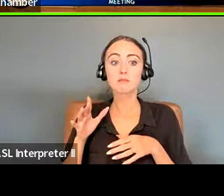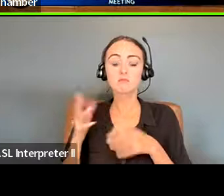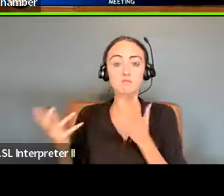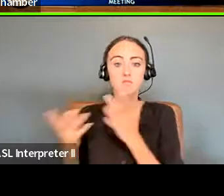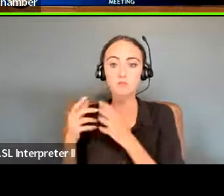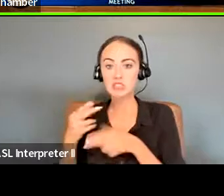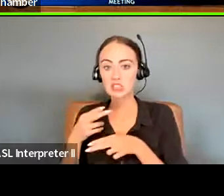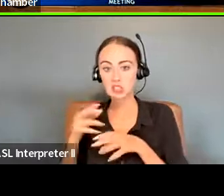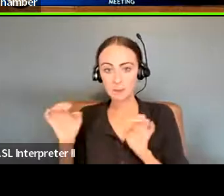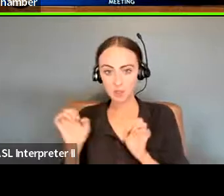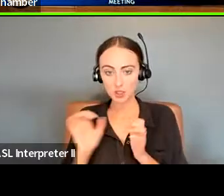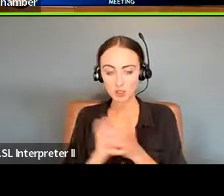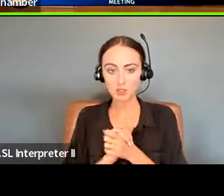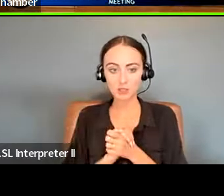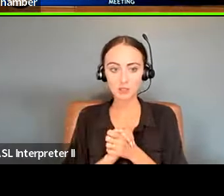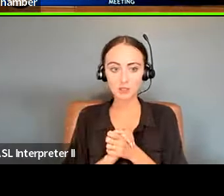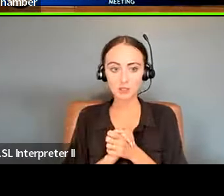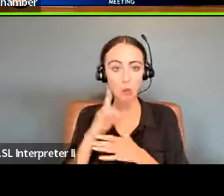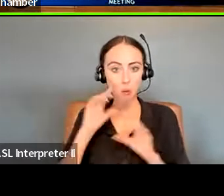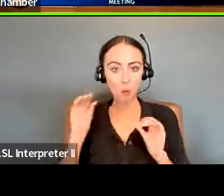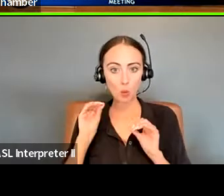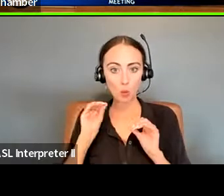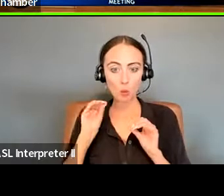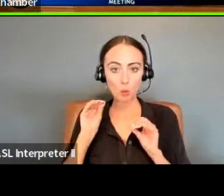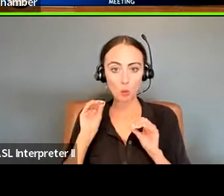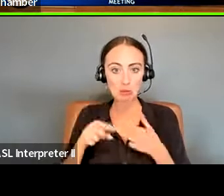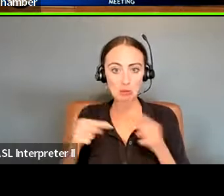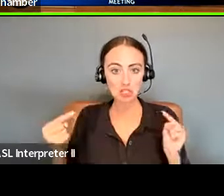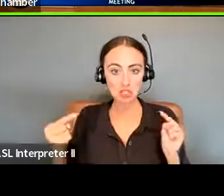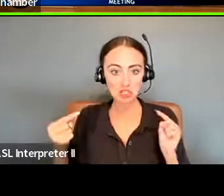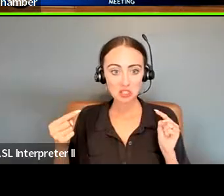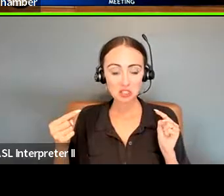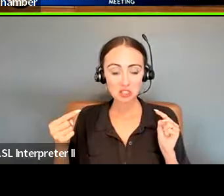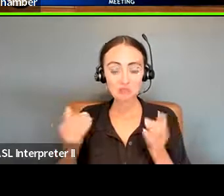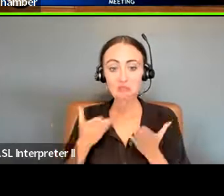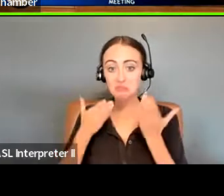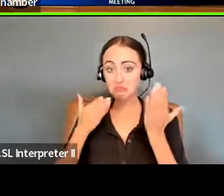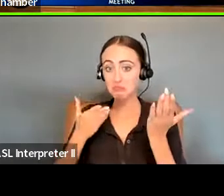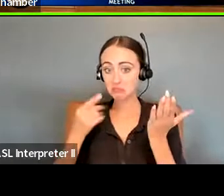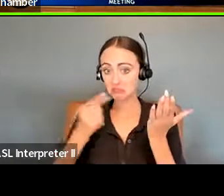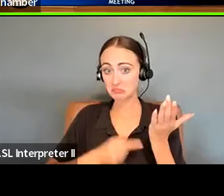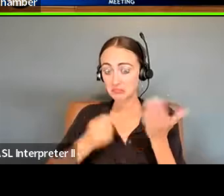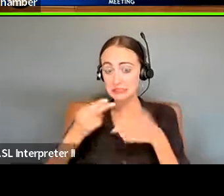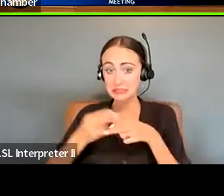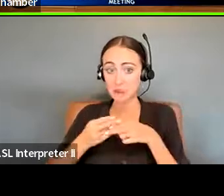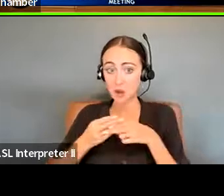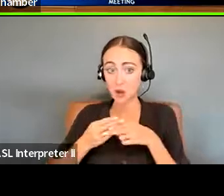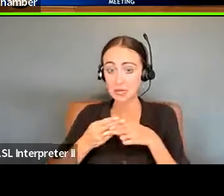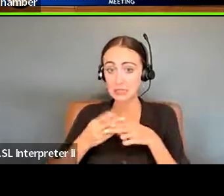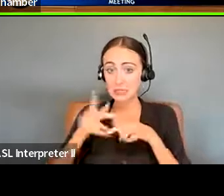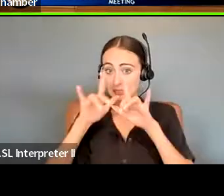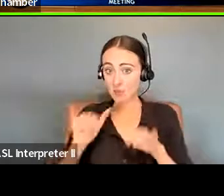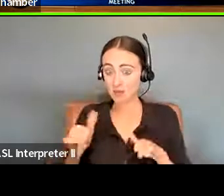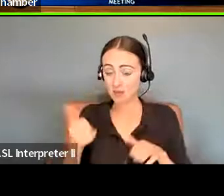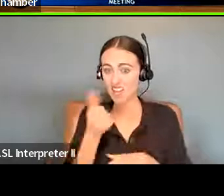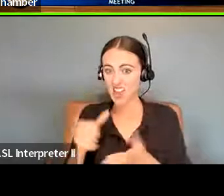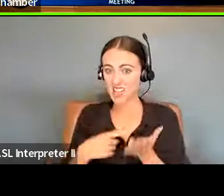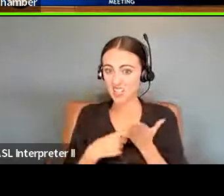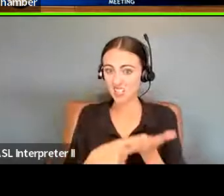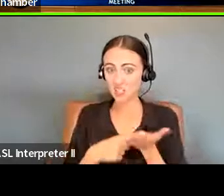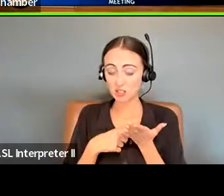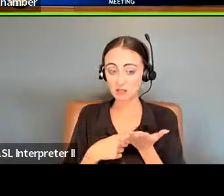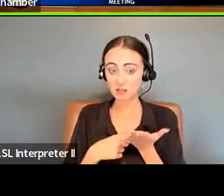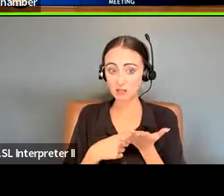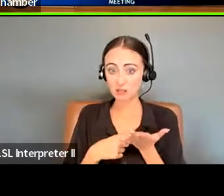emergencies. I heard no objection. The motion was all of these temporaries at once. Is there any discussion?